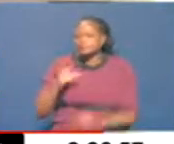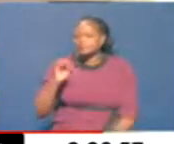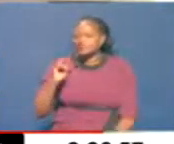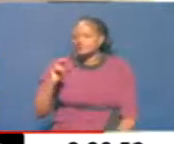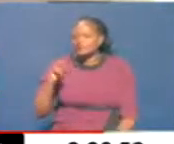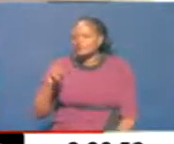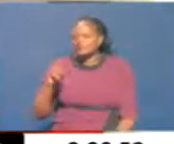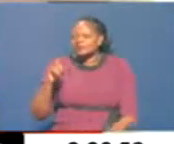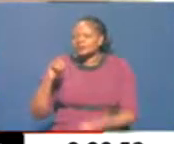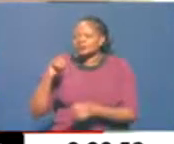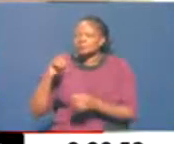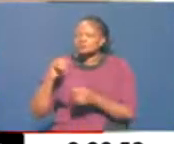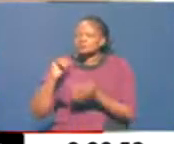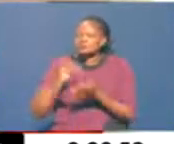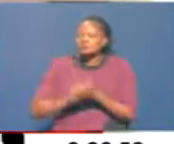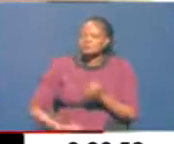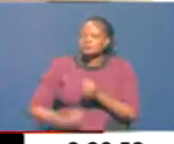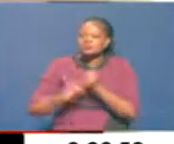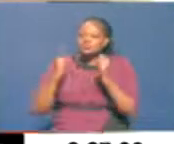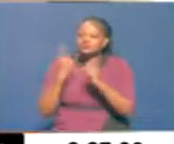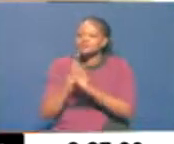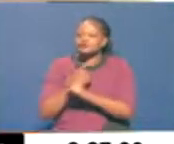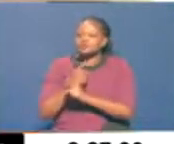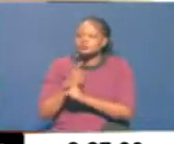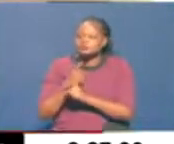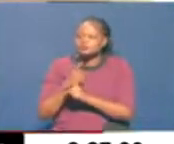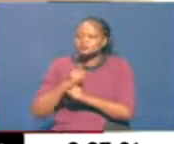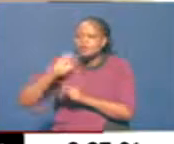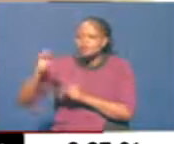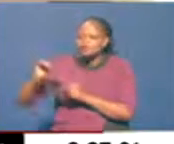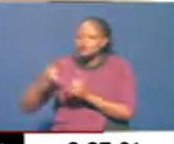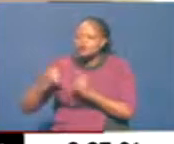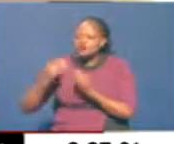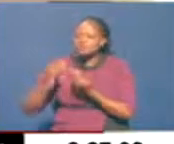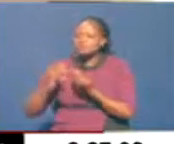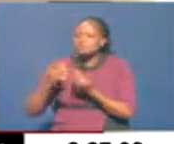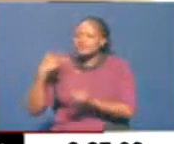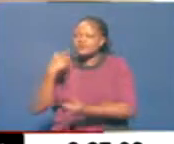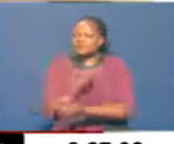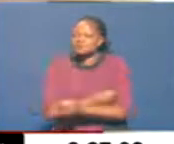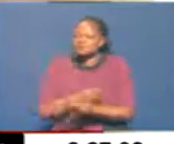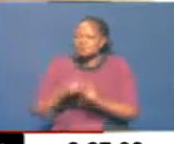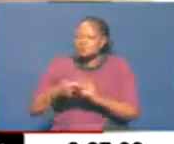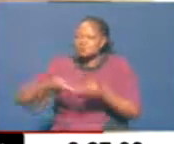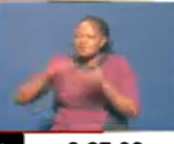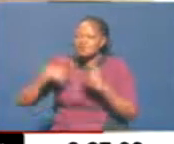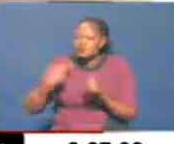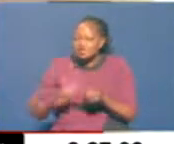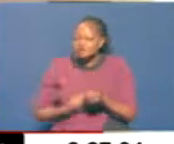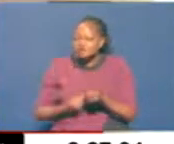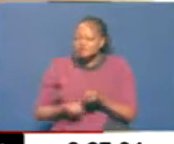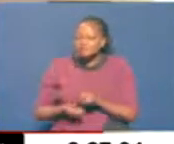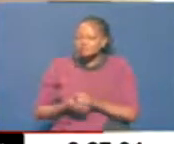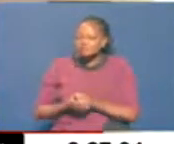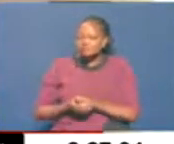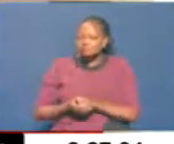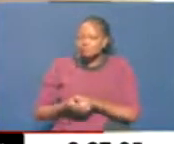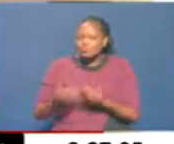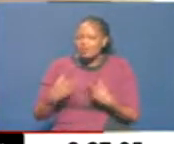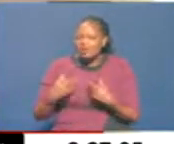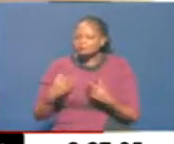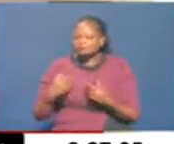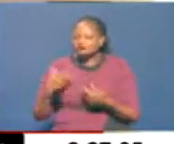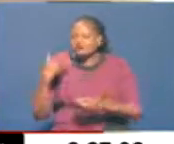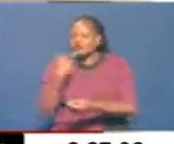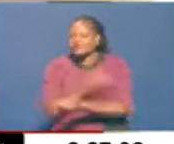countries, different countries across the world to provide this vaccine, started sort of giving us, you know, there were inflows of vaccines, steady inflows of vaccines.